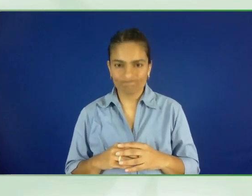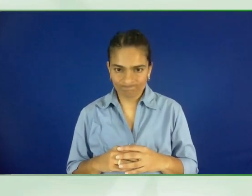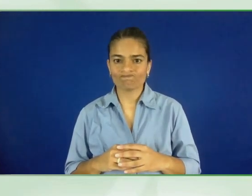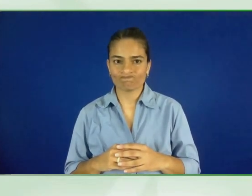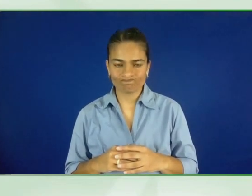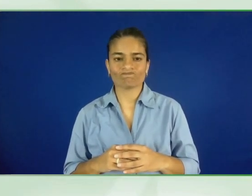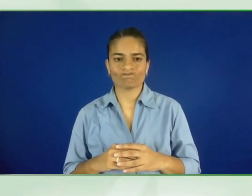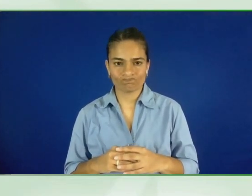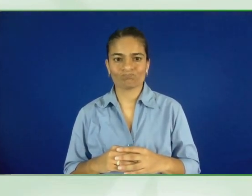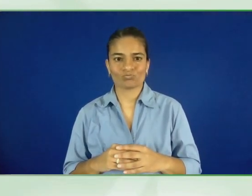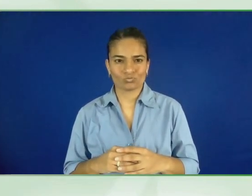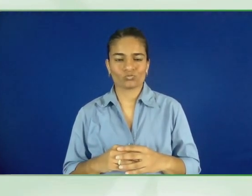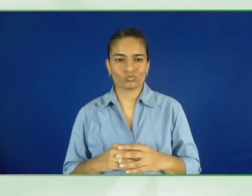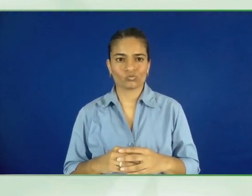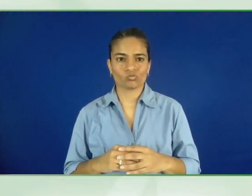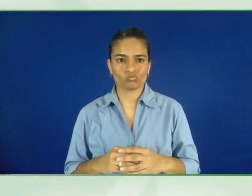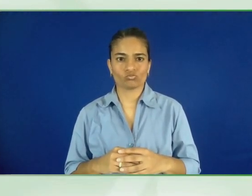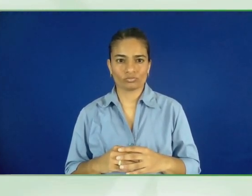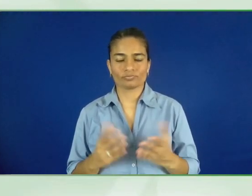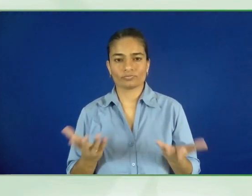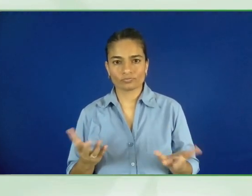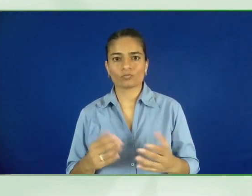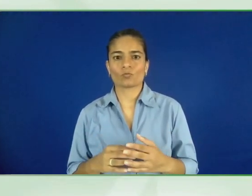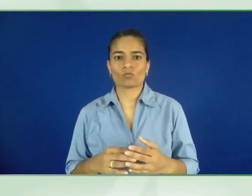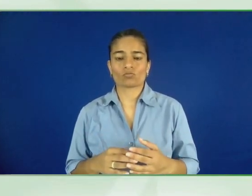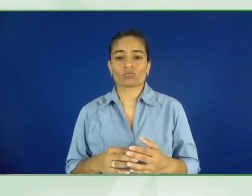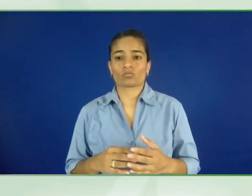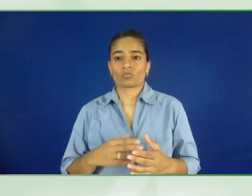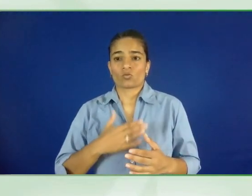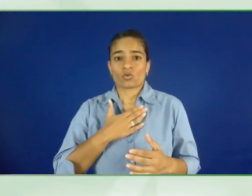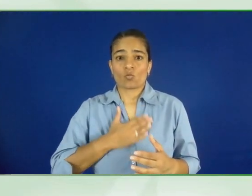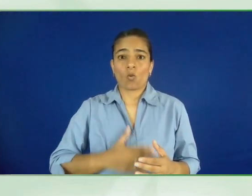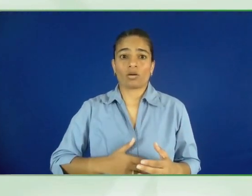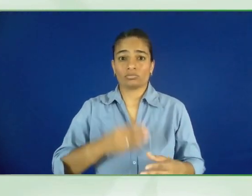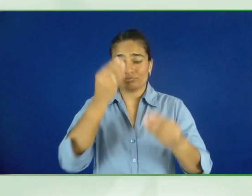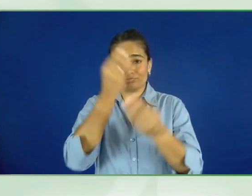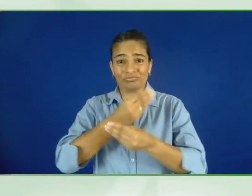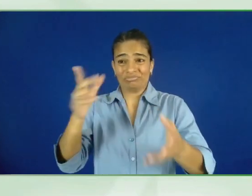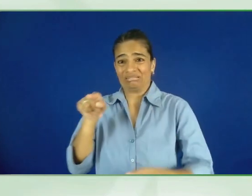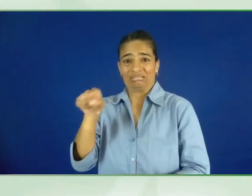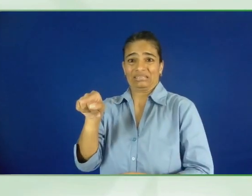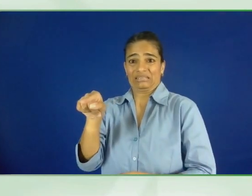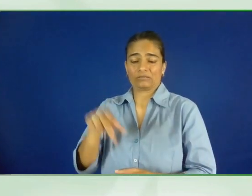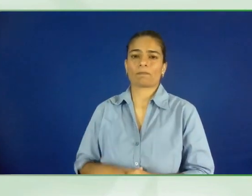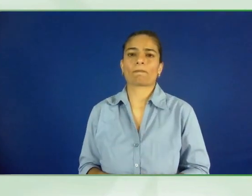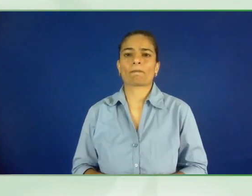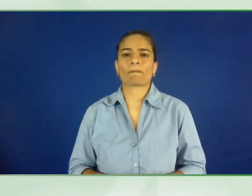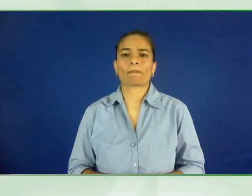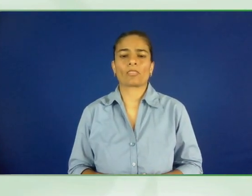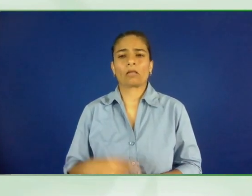basically what I want to say on this subject is that I consider myself to be on the front line